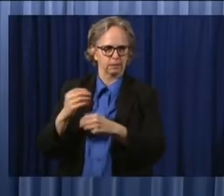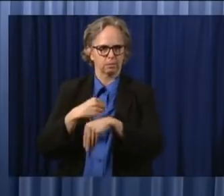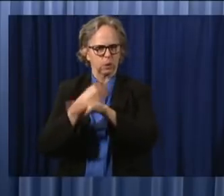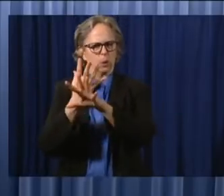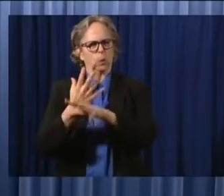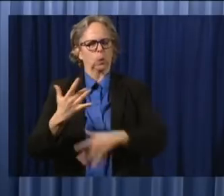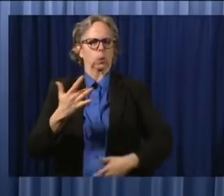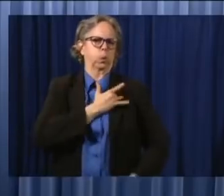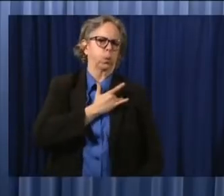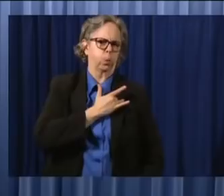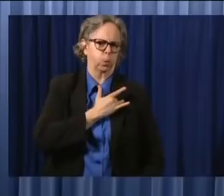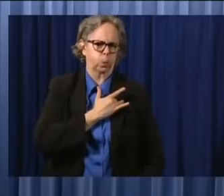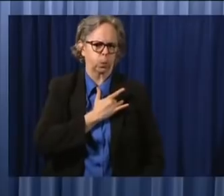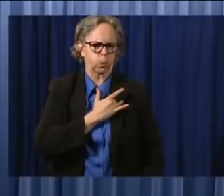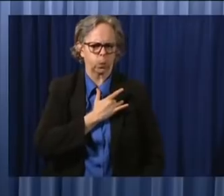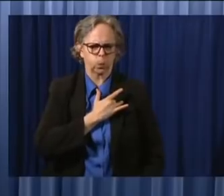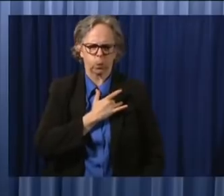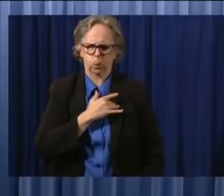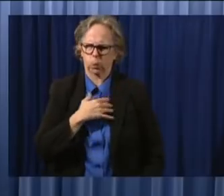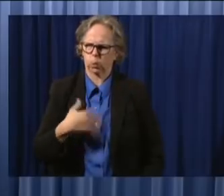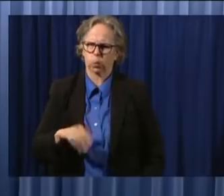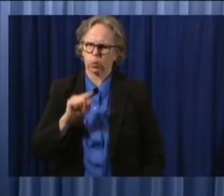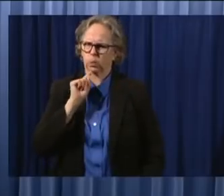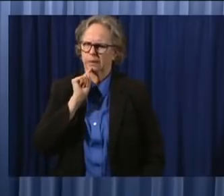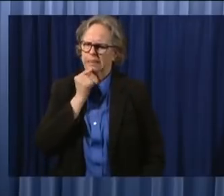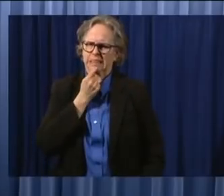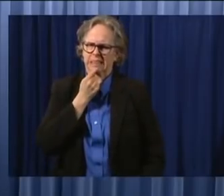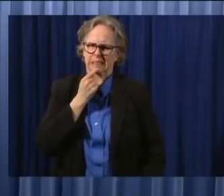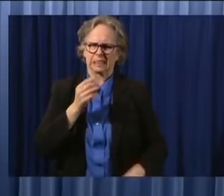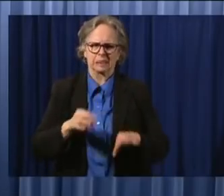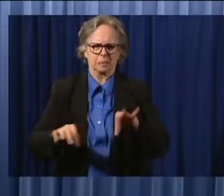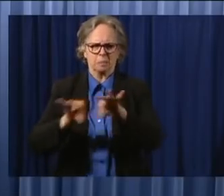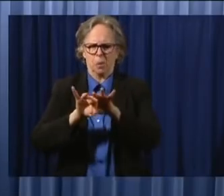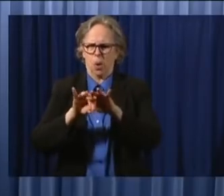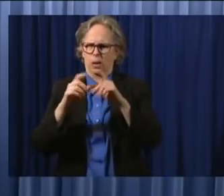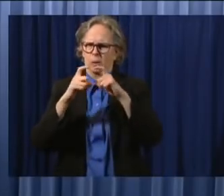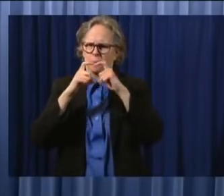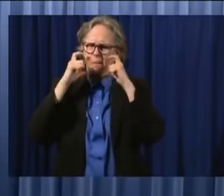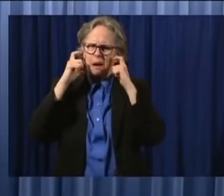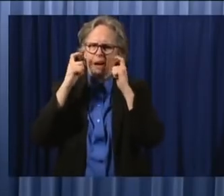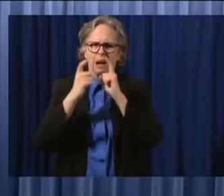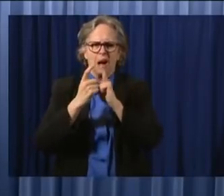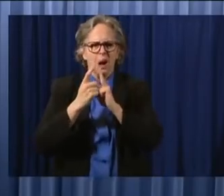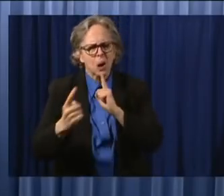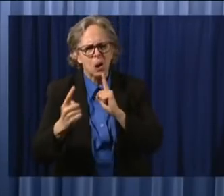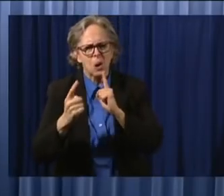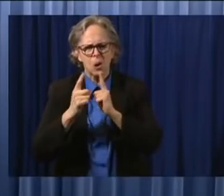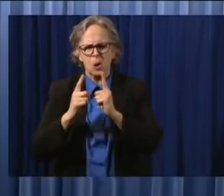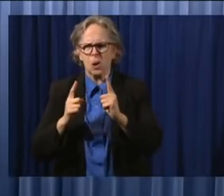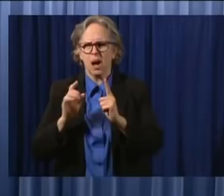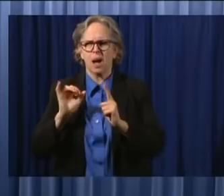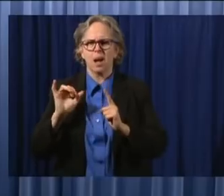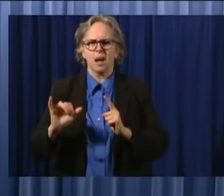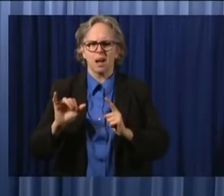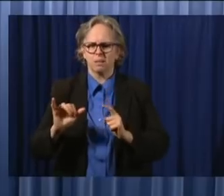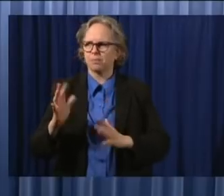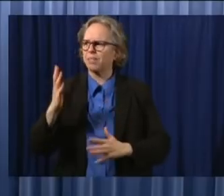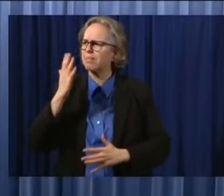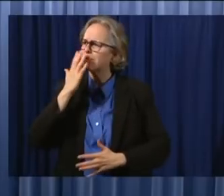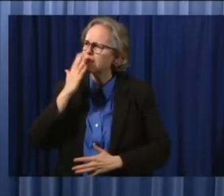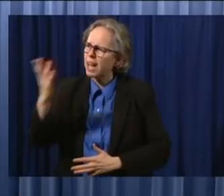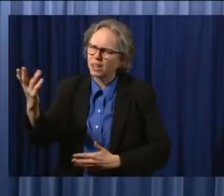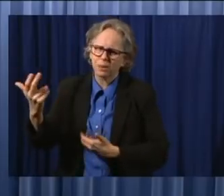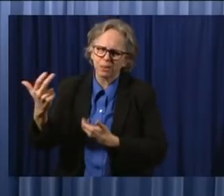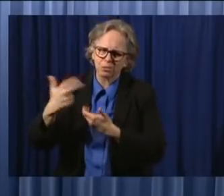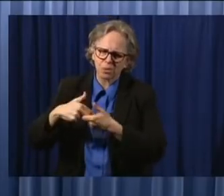safety precautions for ourselves and for others is so very, very important. So thank you both for